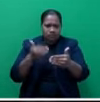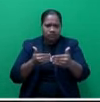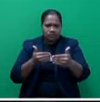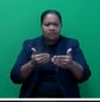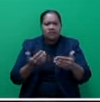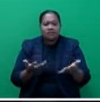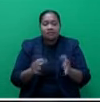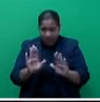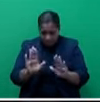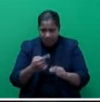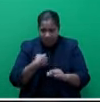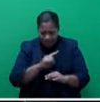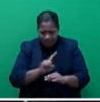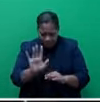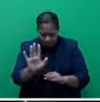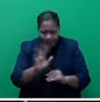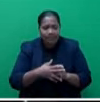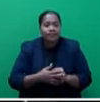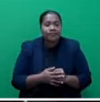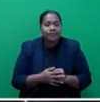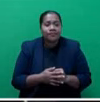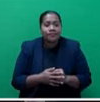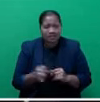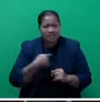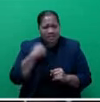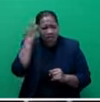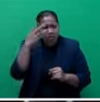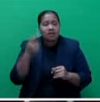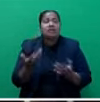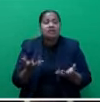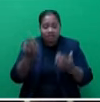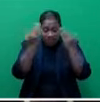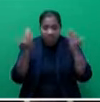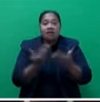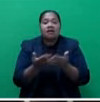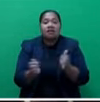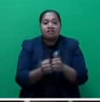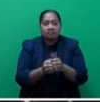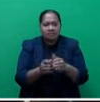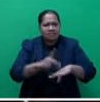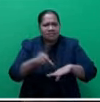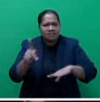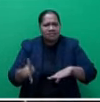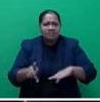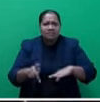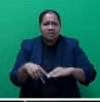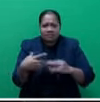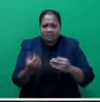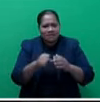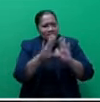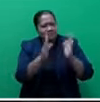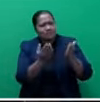well, you wait, I'm coming to that. And I wonder, Mr. Speaker, how many parliaments are there in the world